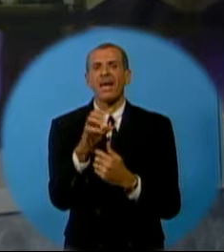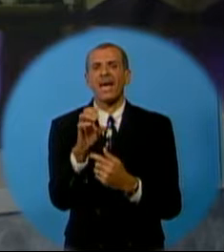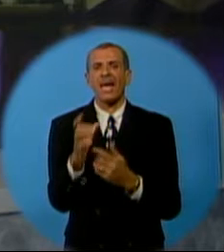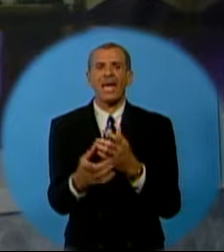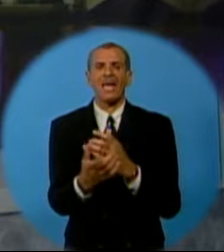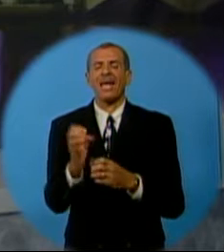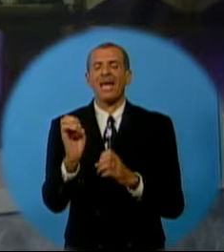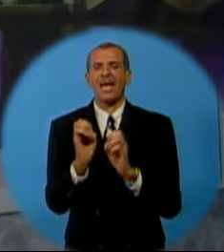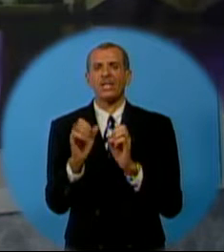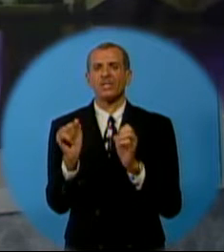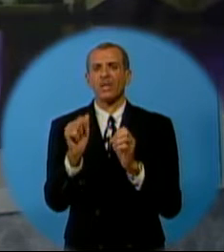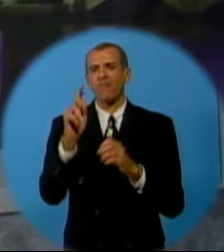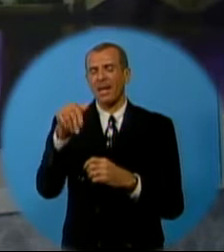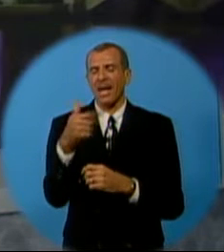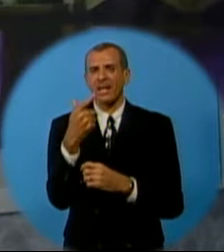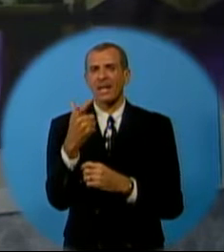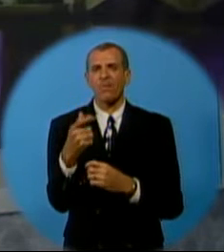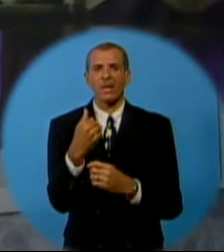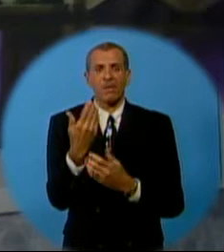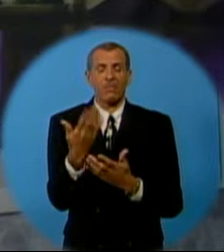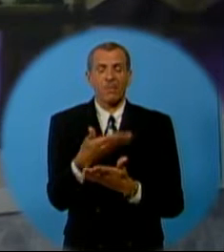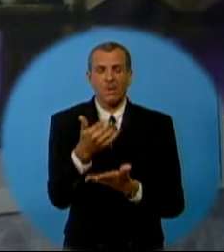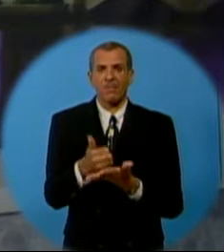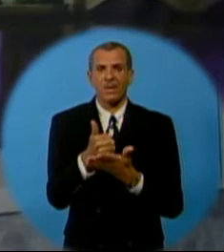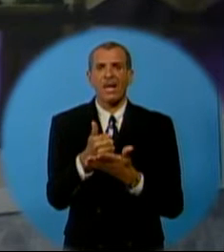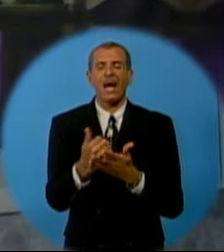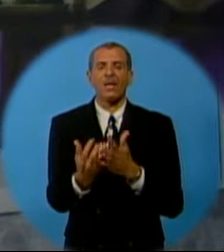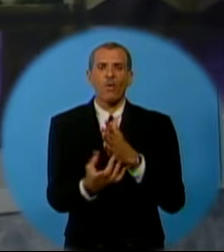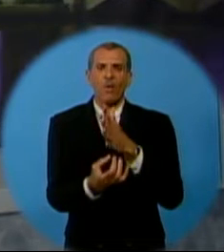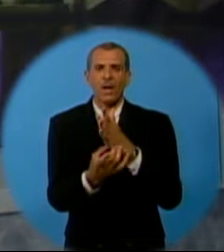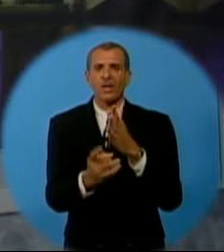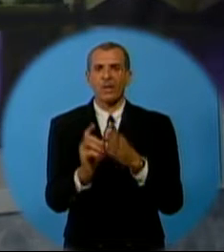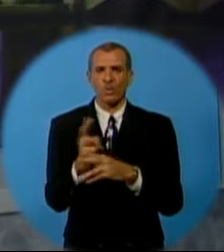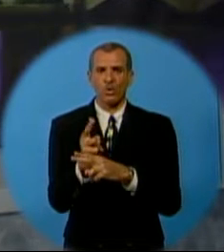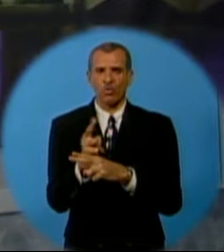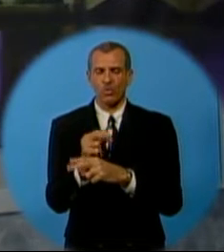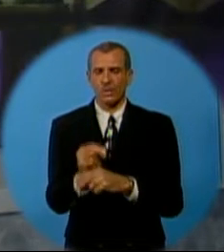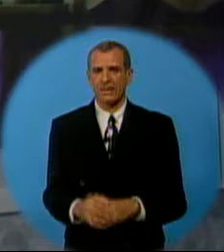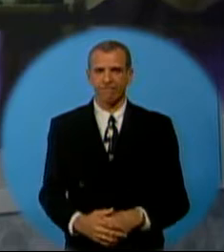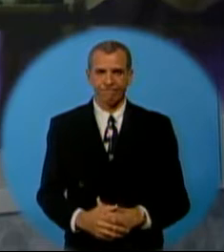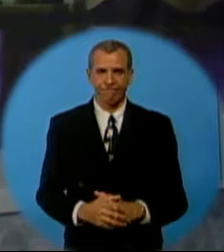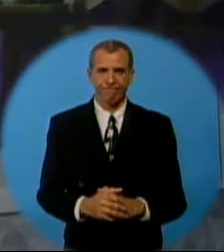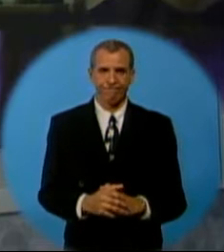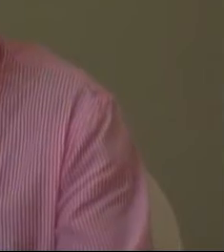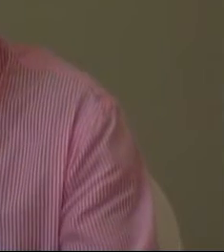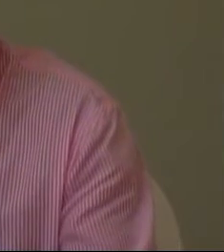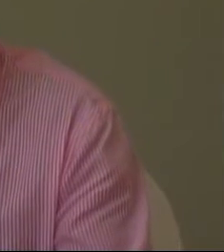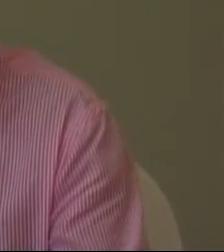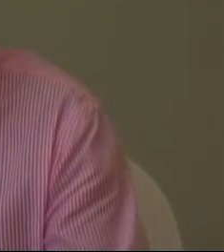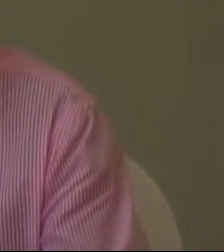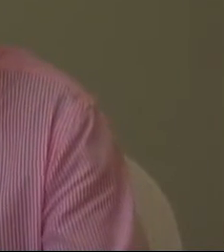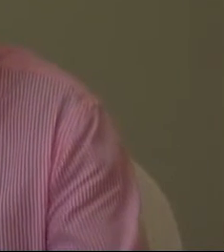actually complement it by generating heavy fuel or diesel that the plant can use. These are the